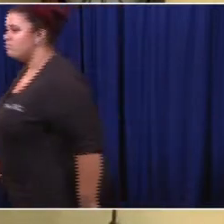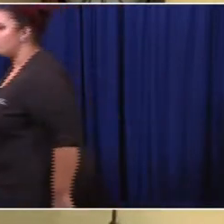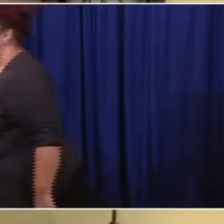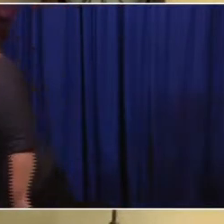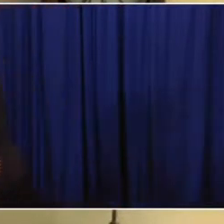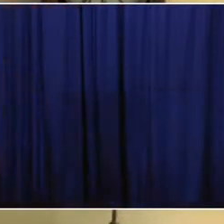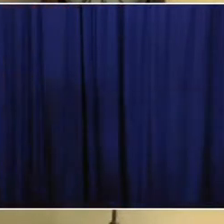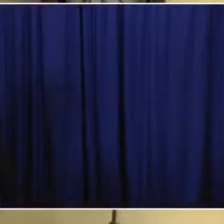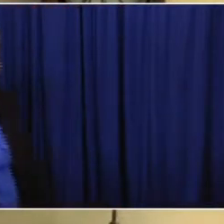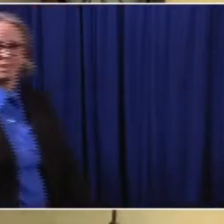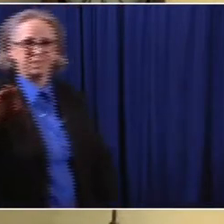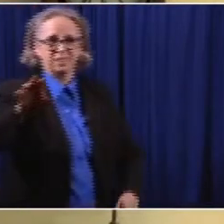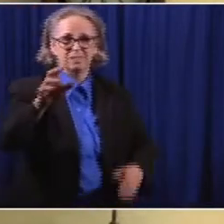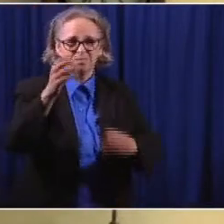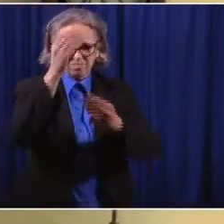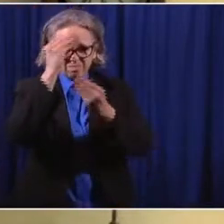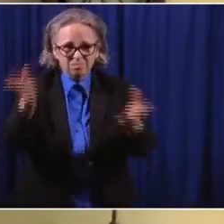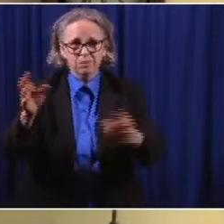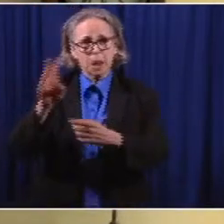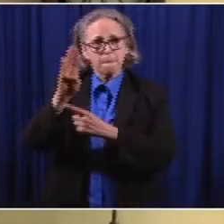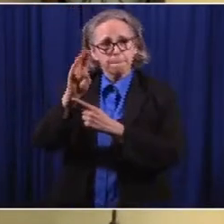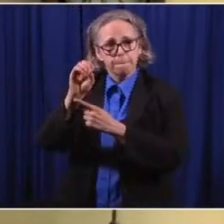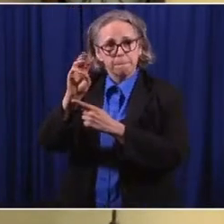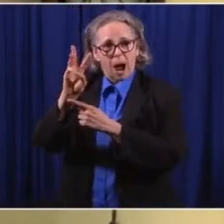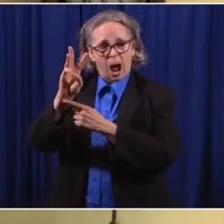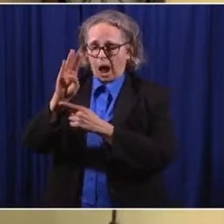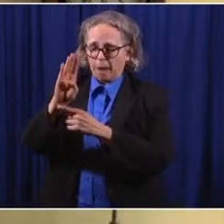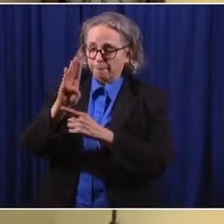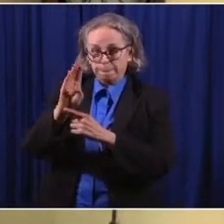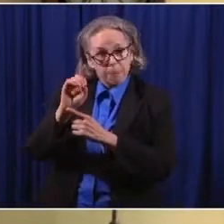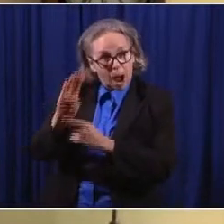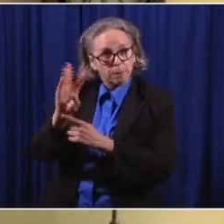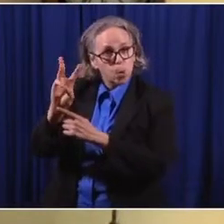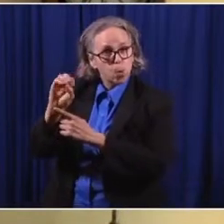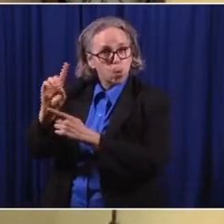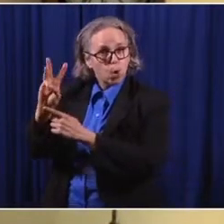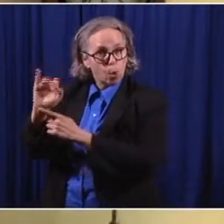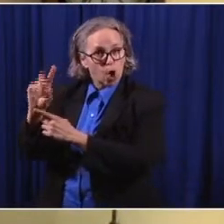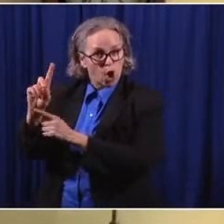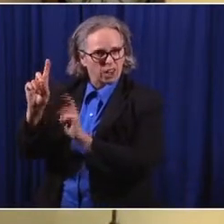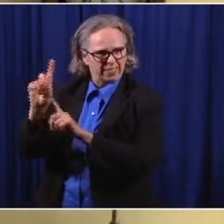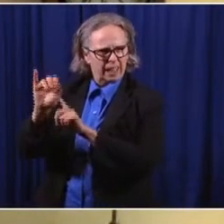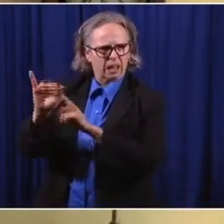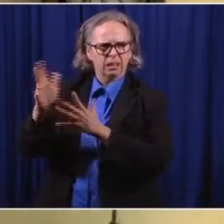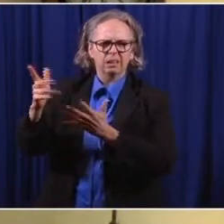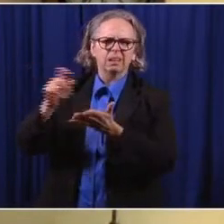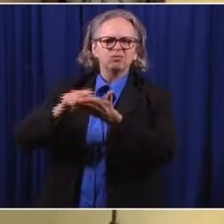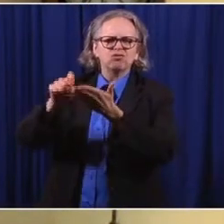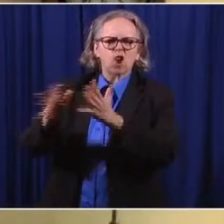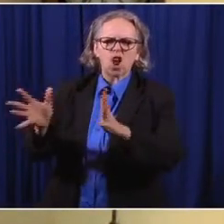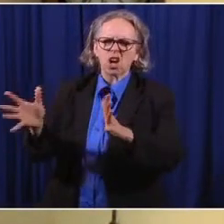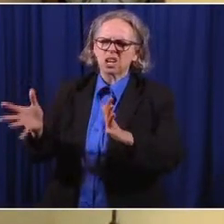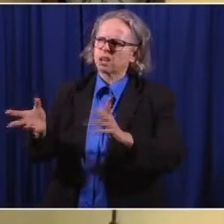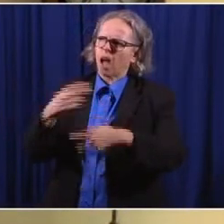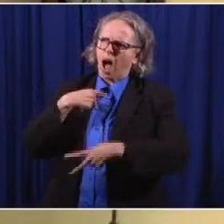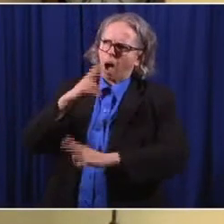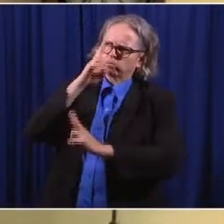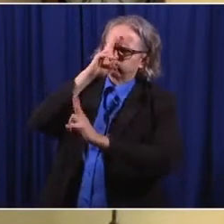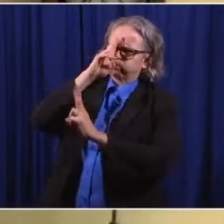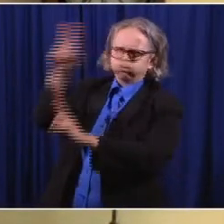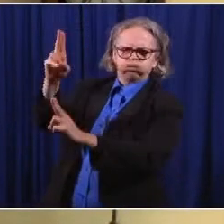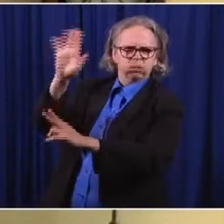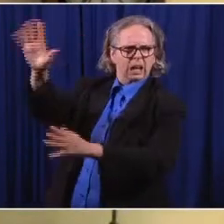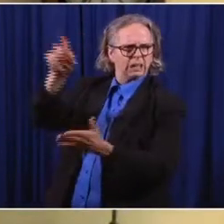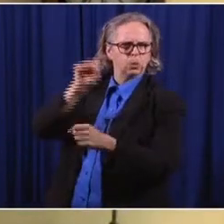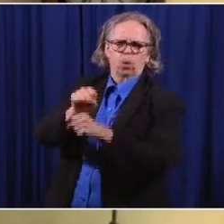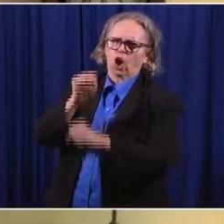All I can do is you know, talk about our communication with the White House and you know,